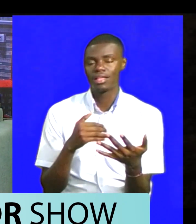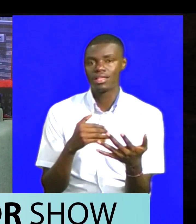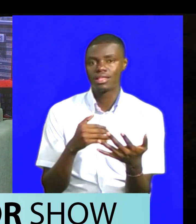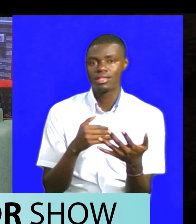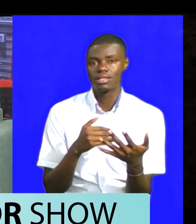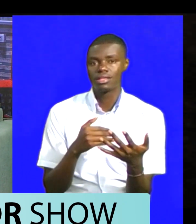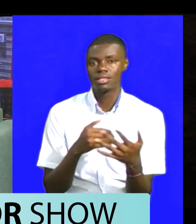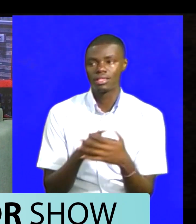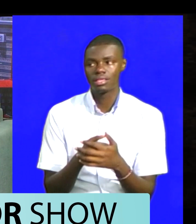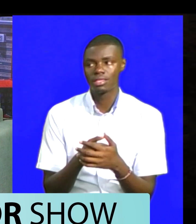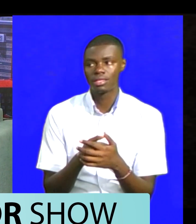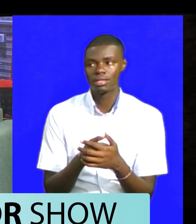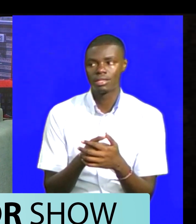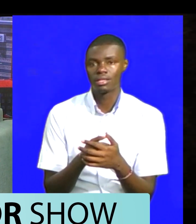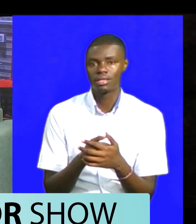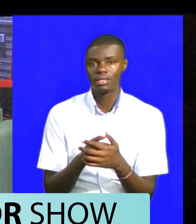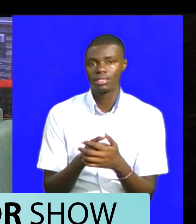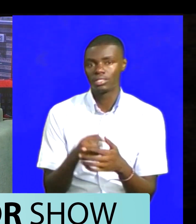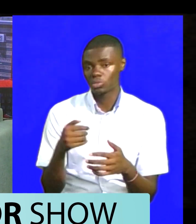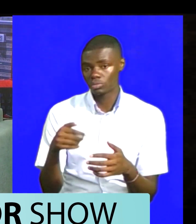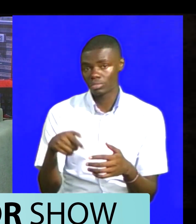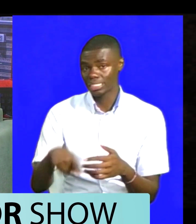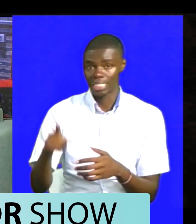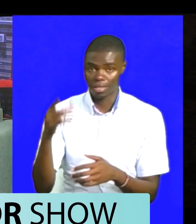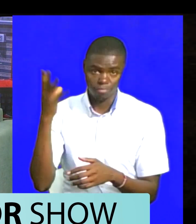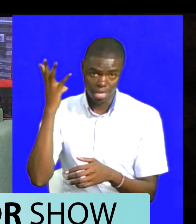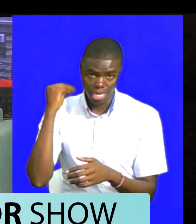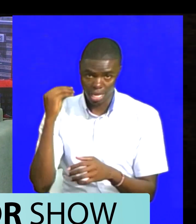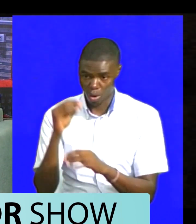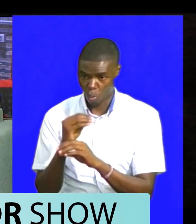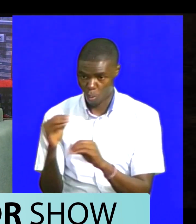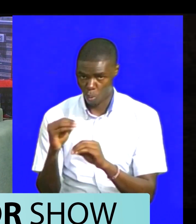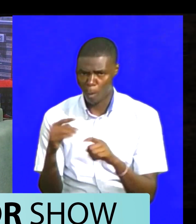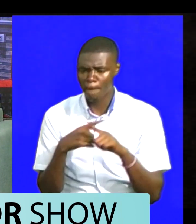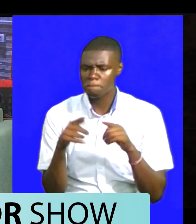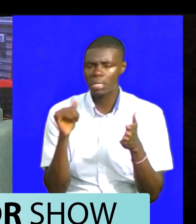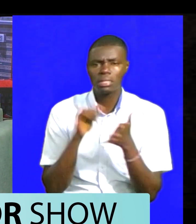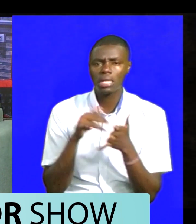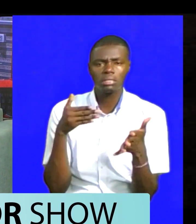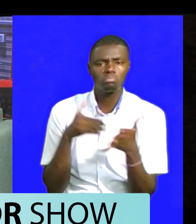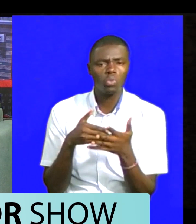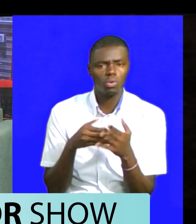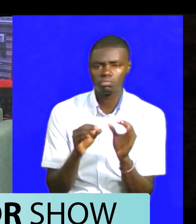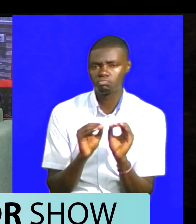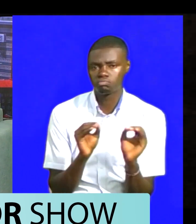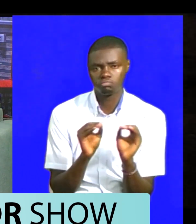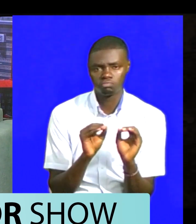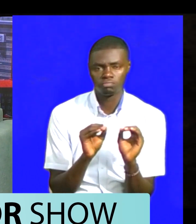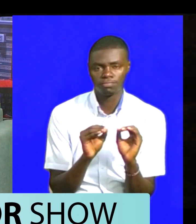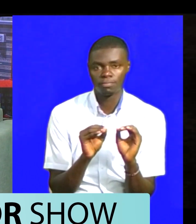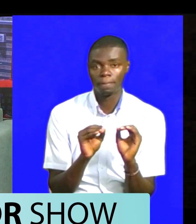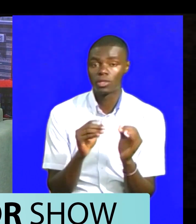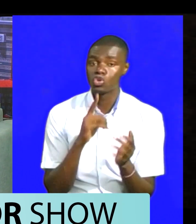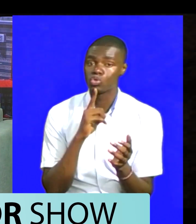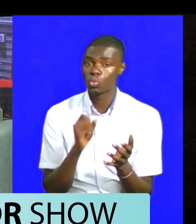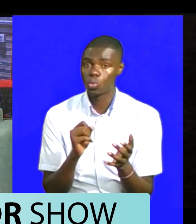they don't have they are not able to hear us, but that is not an inability. So